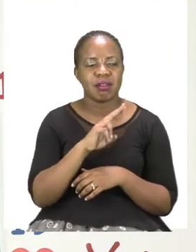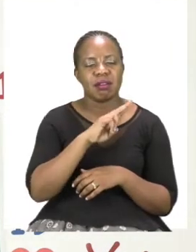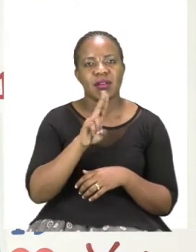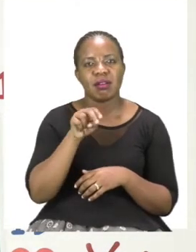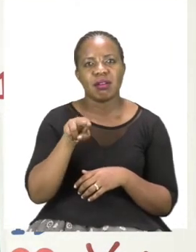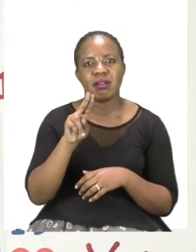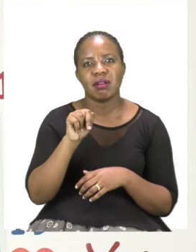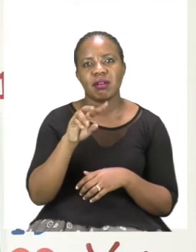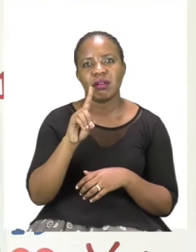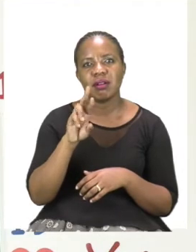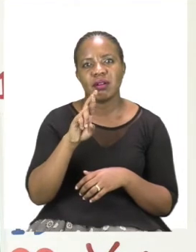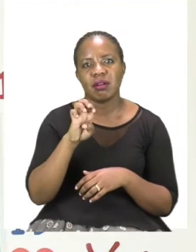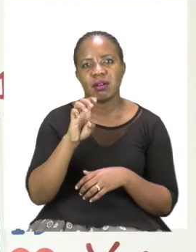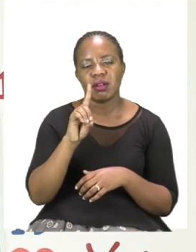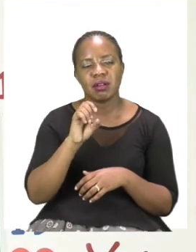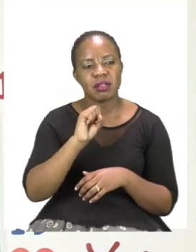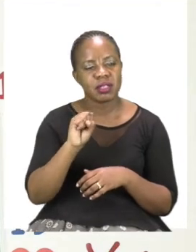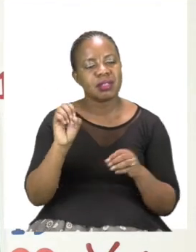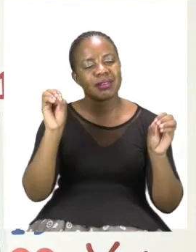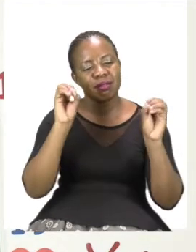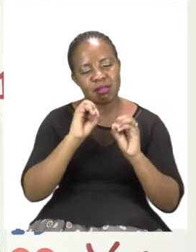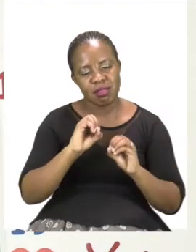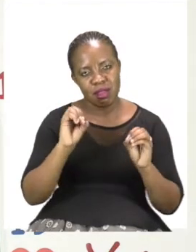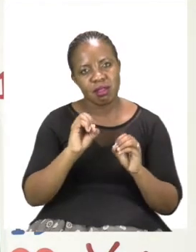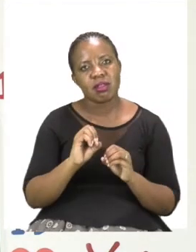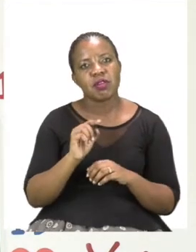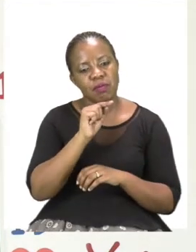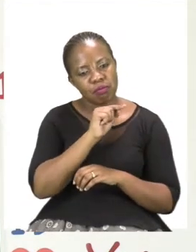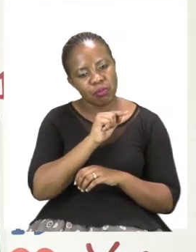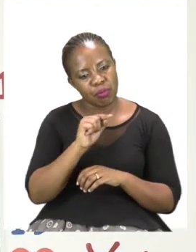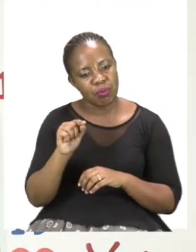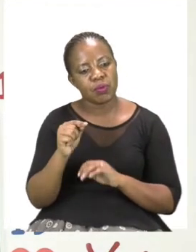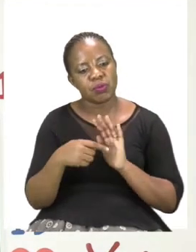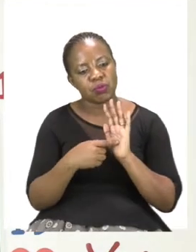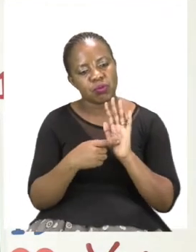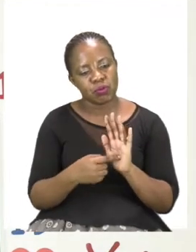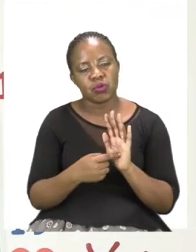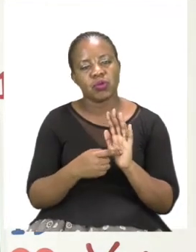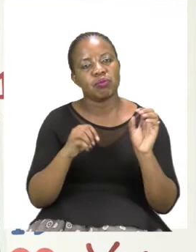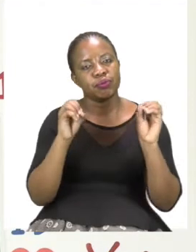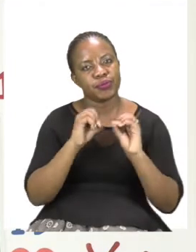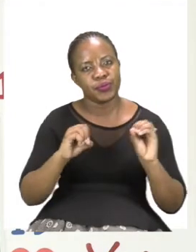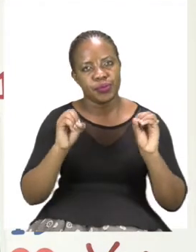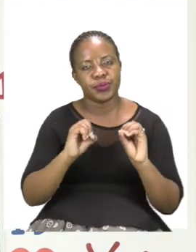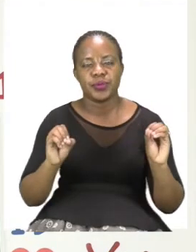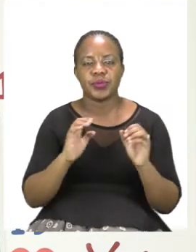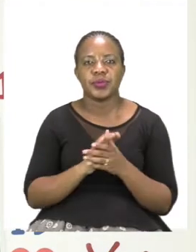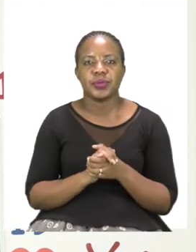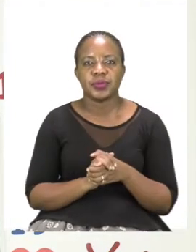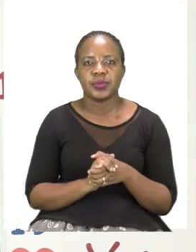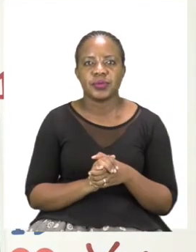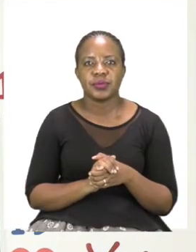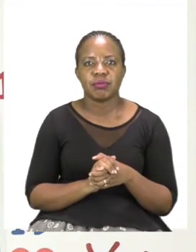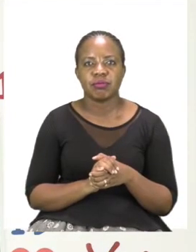to put a line for our hundreds to show that there is nothing. The next thing we're going to do is look